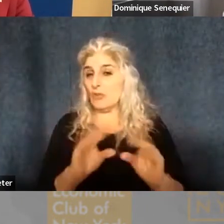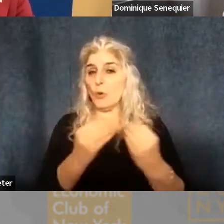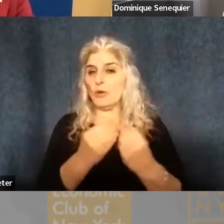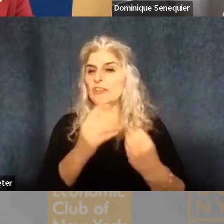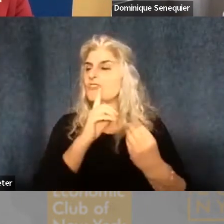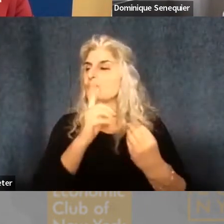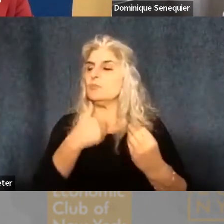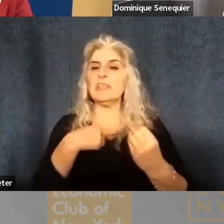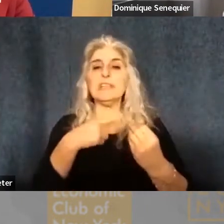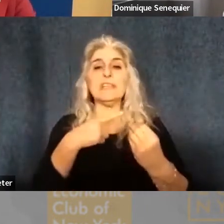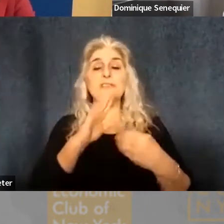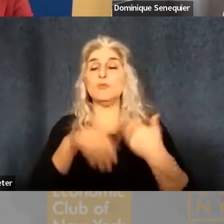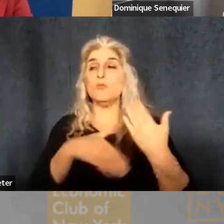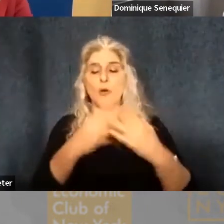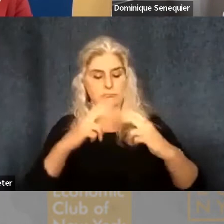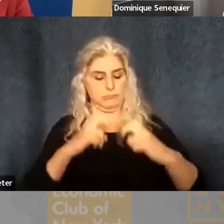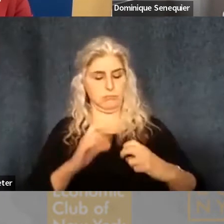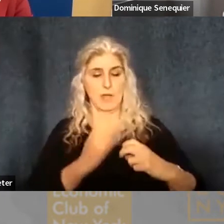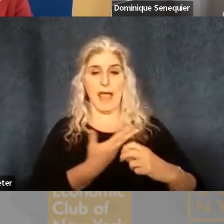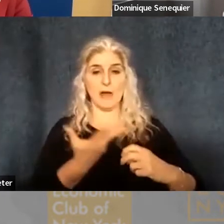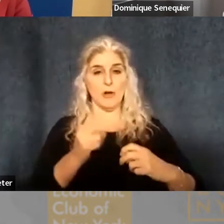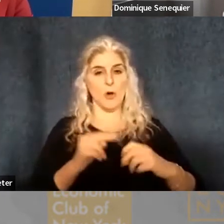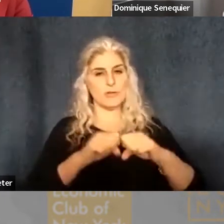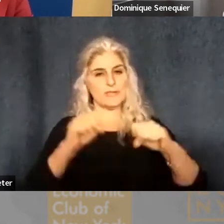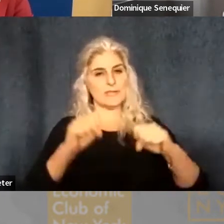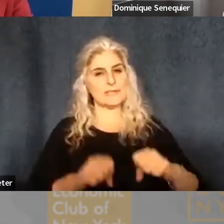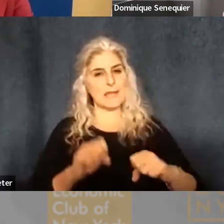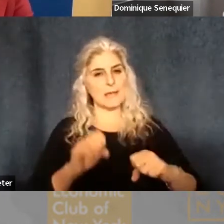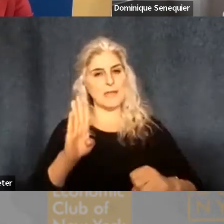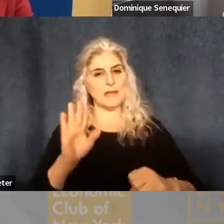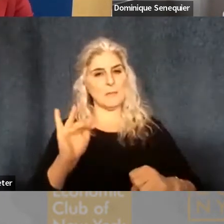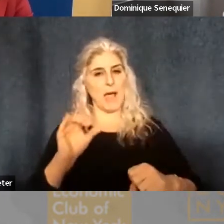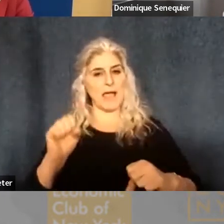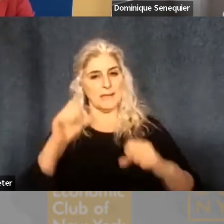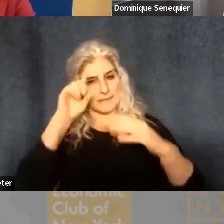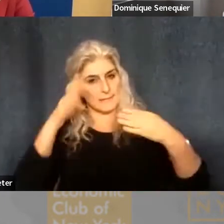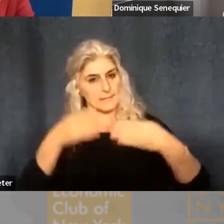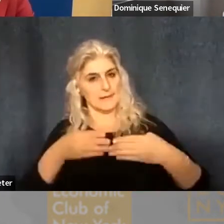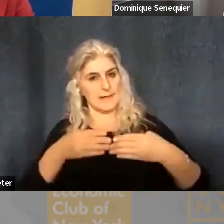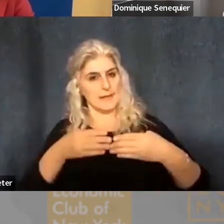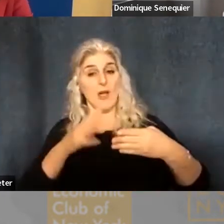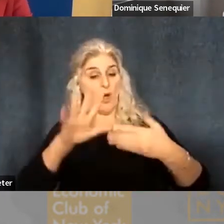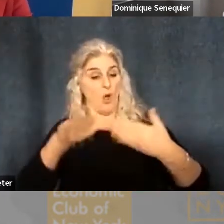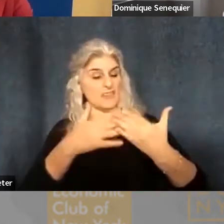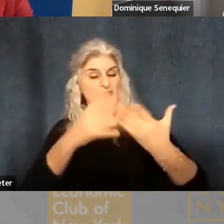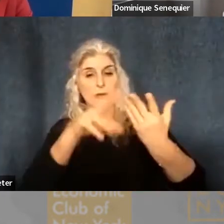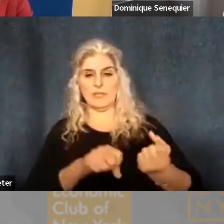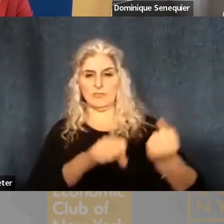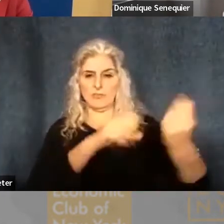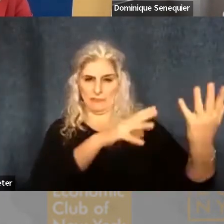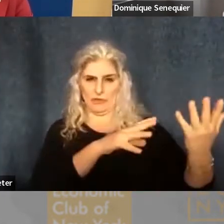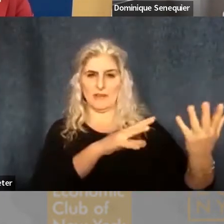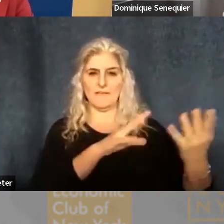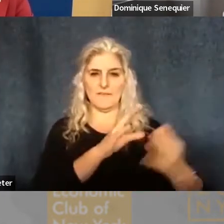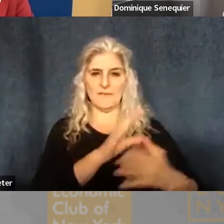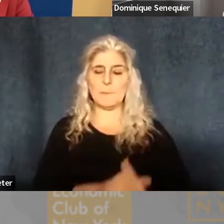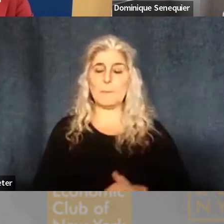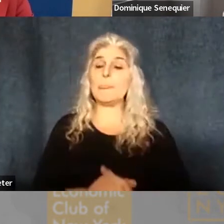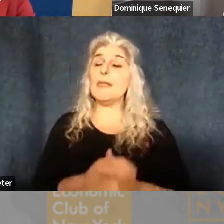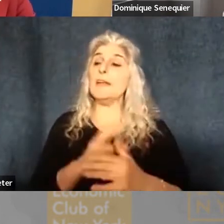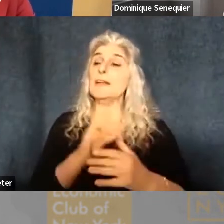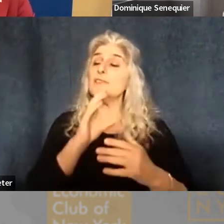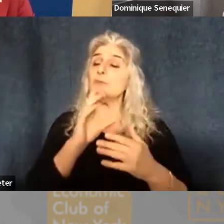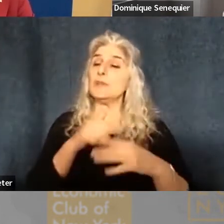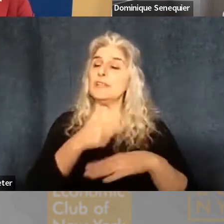systemic biases internally. And that's kind of what we're creating is targets, metrics, but also programs in